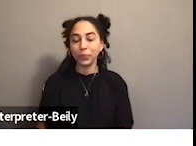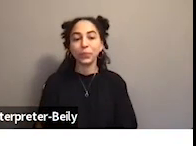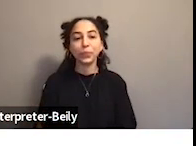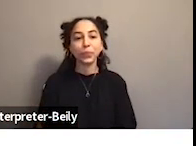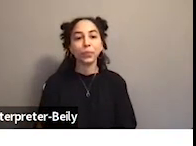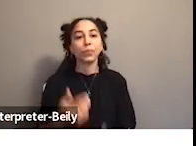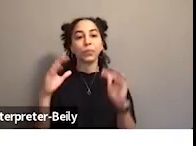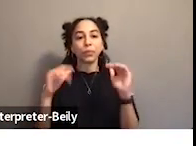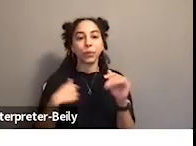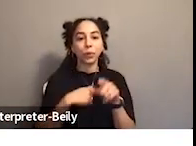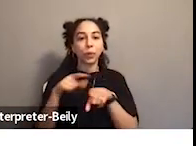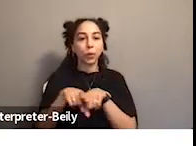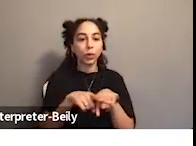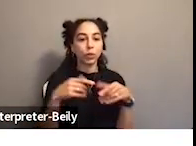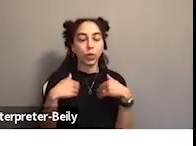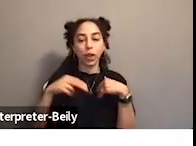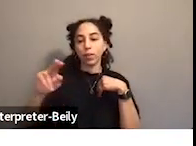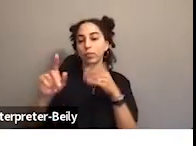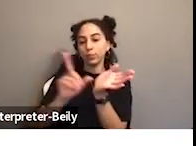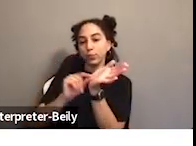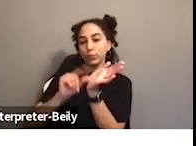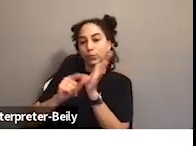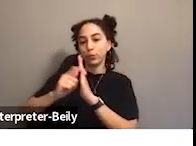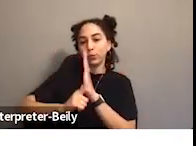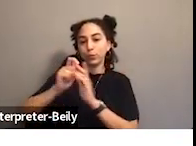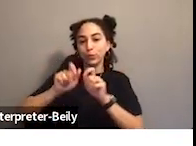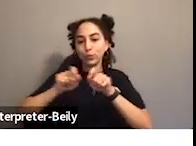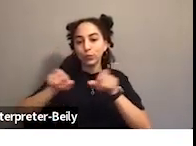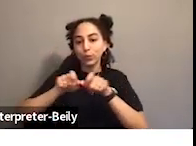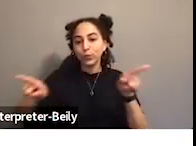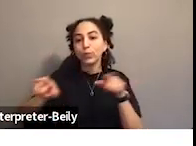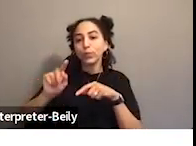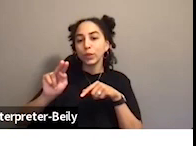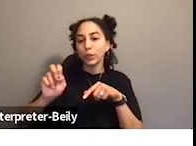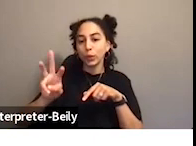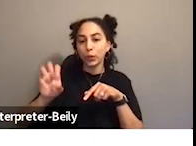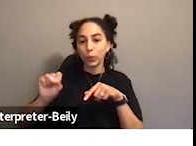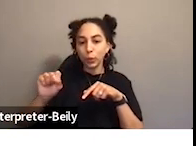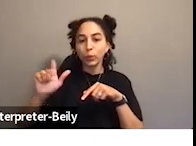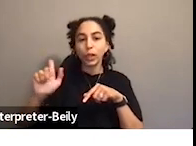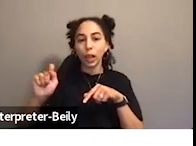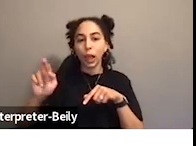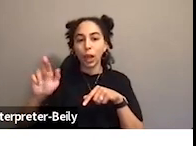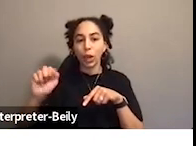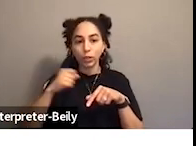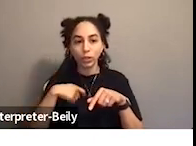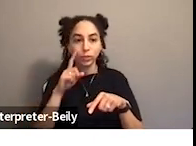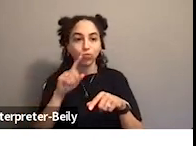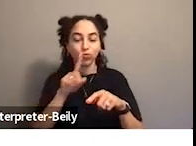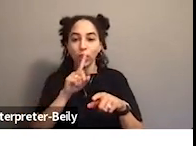We also have many newsletters that we have highlighting information from different